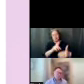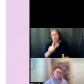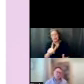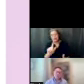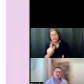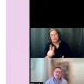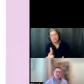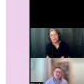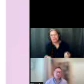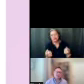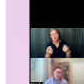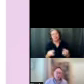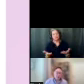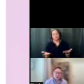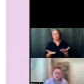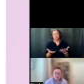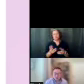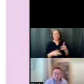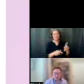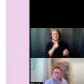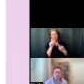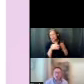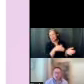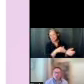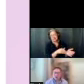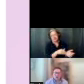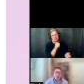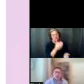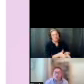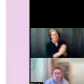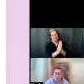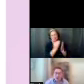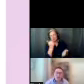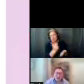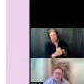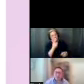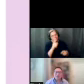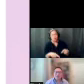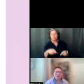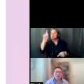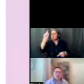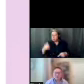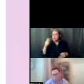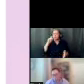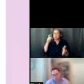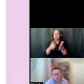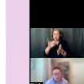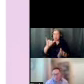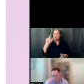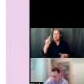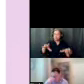people avoid seeking diagnoses. You have to you have to say it out loud, and you have to accept it first, right?